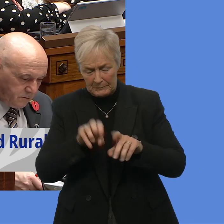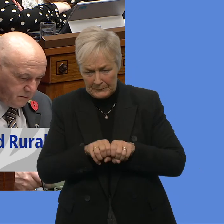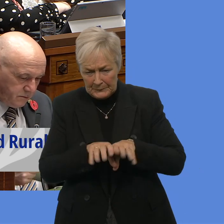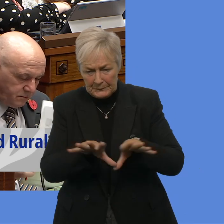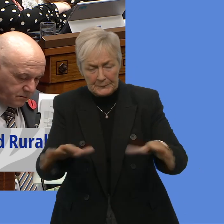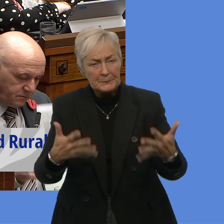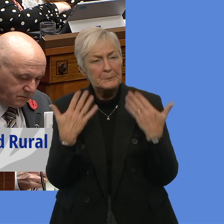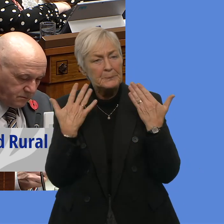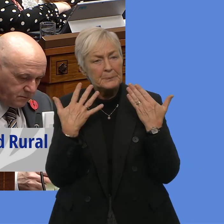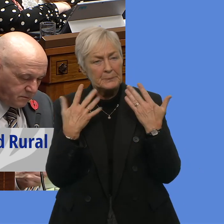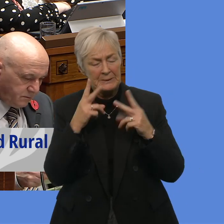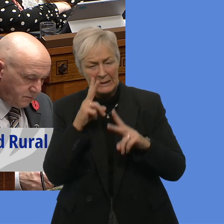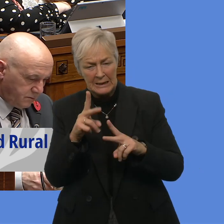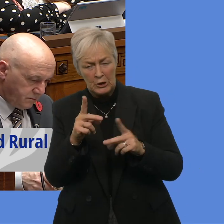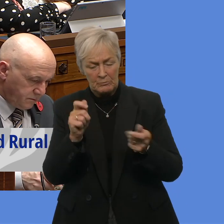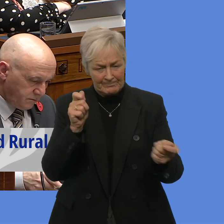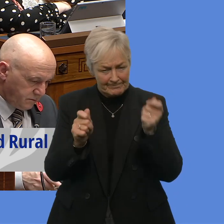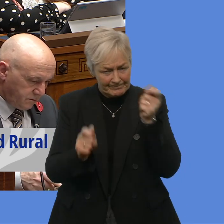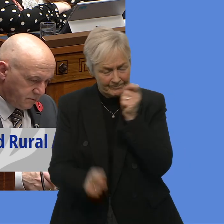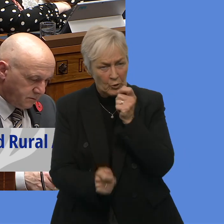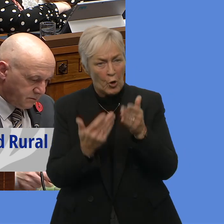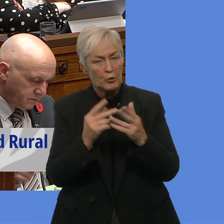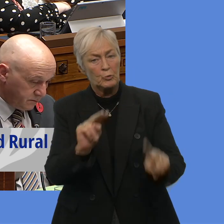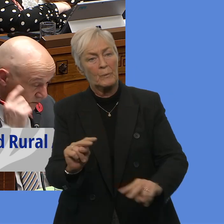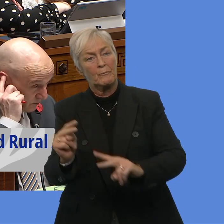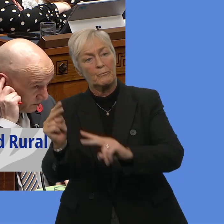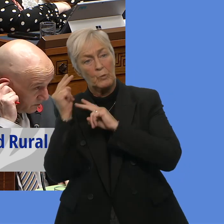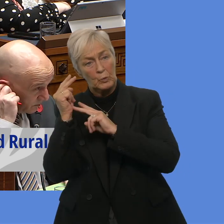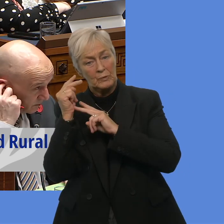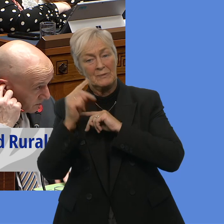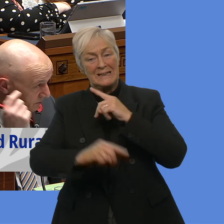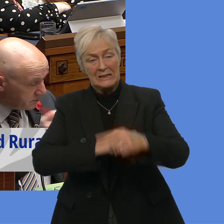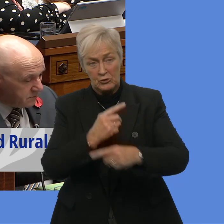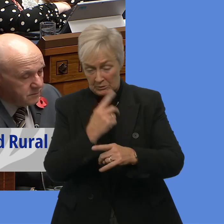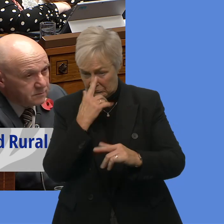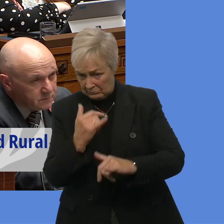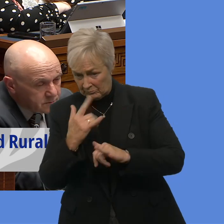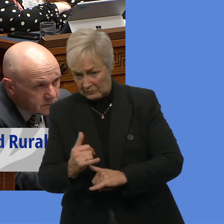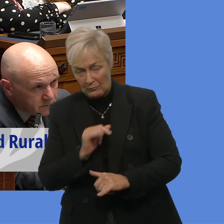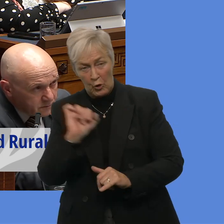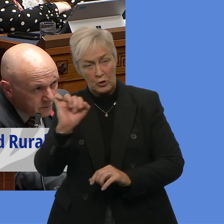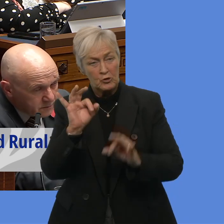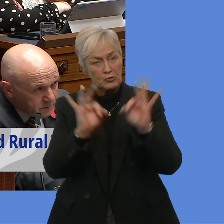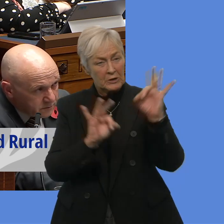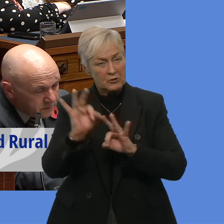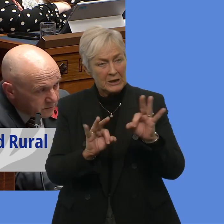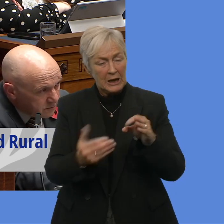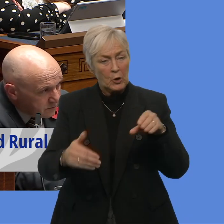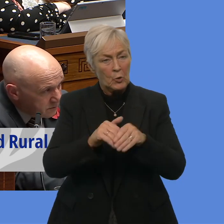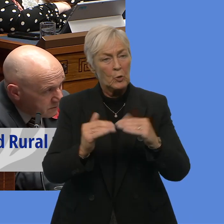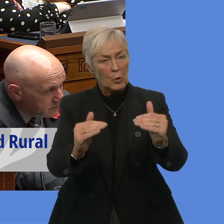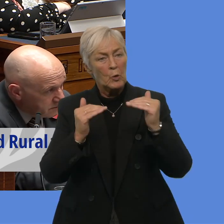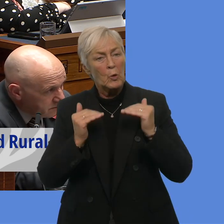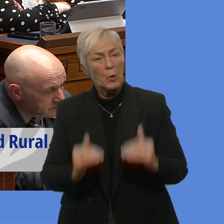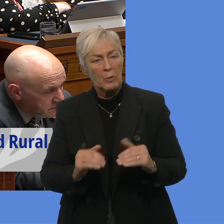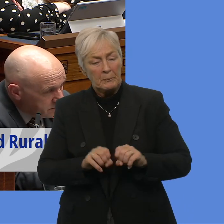agriculture. I wish to seek additional views on the proposed mandatory ammonia reduction measures in the ammonia strategy, including the use of low-emission slurry